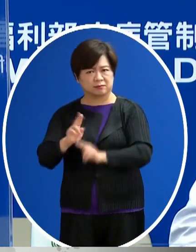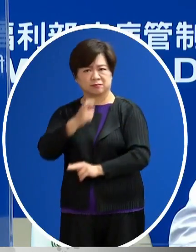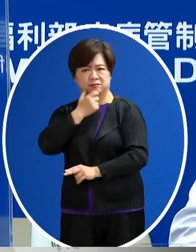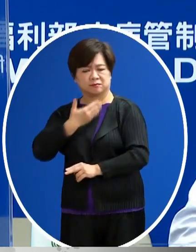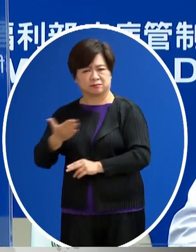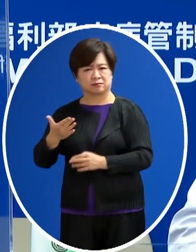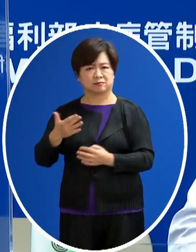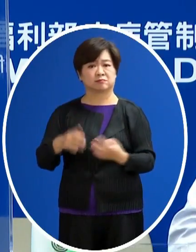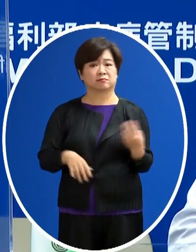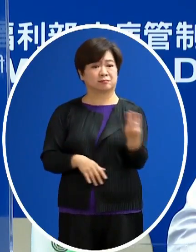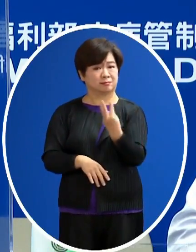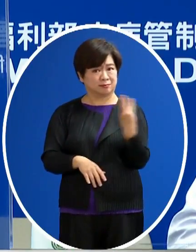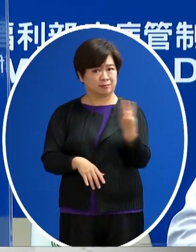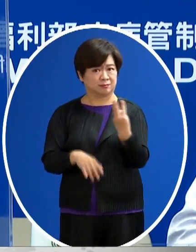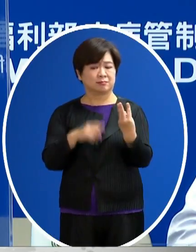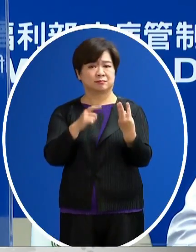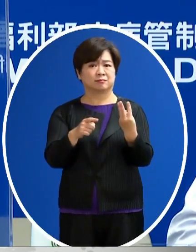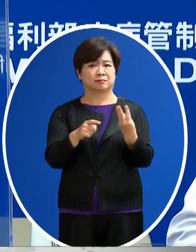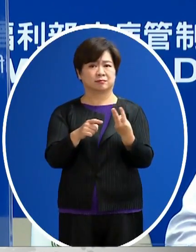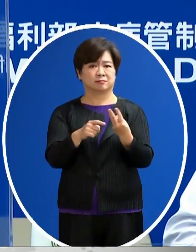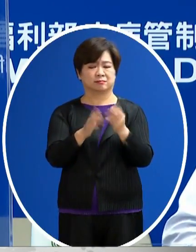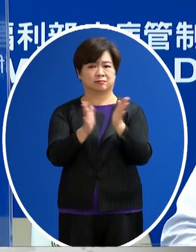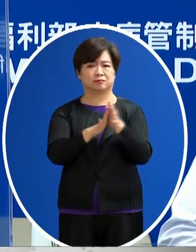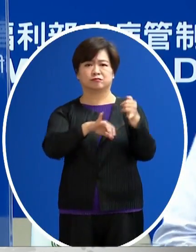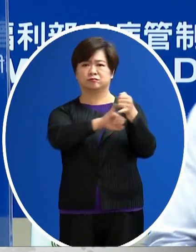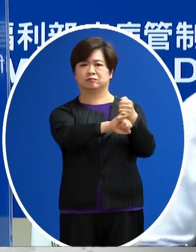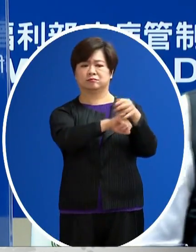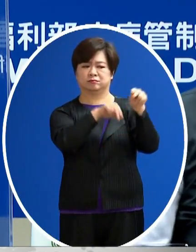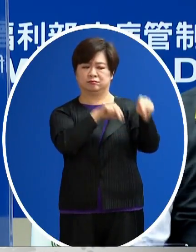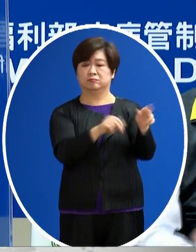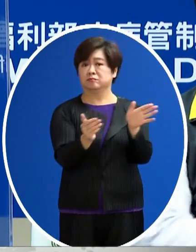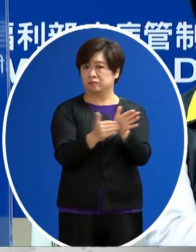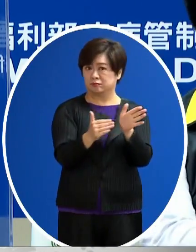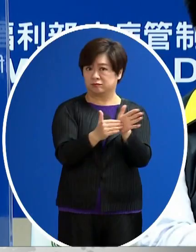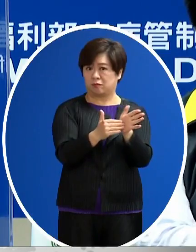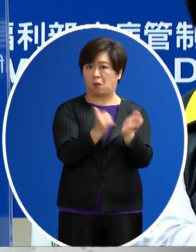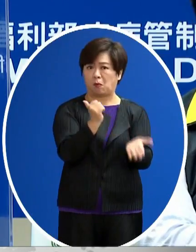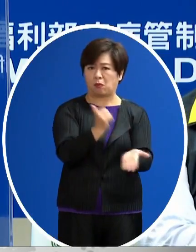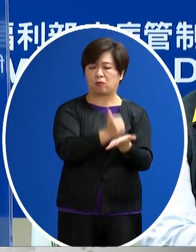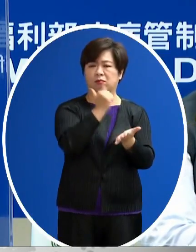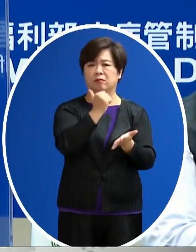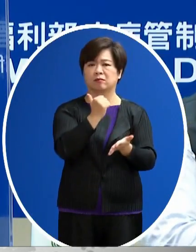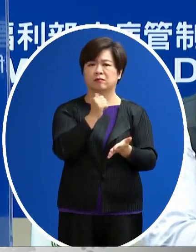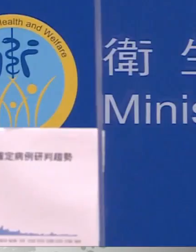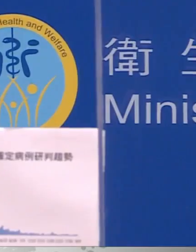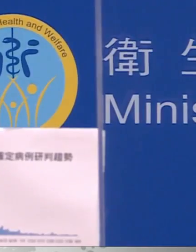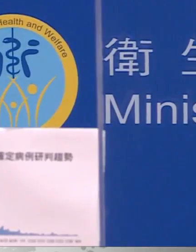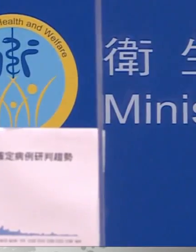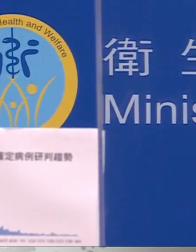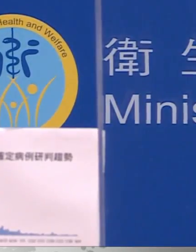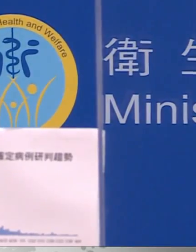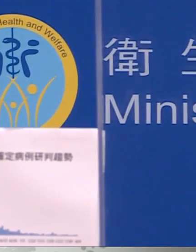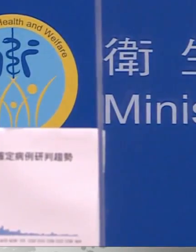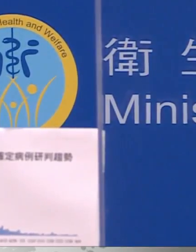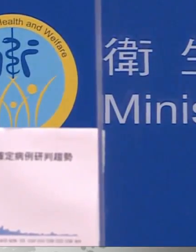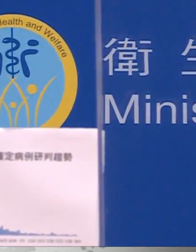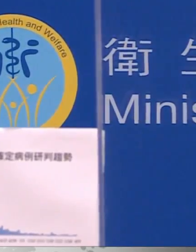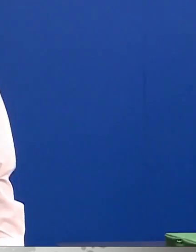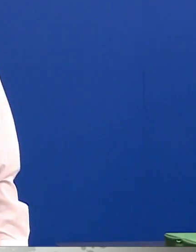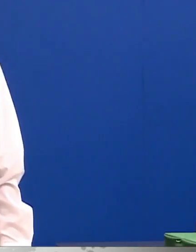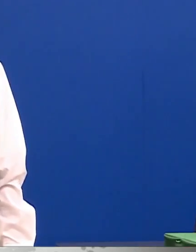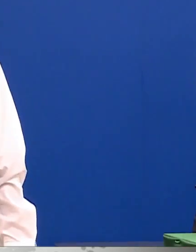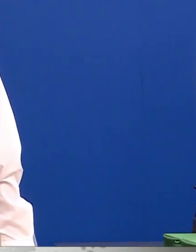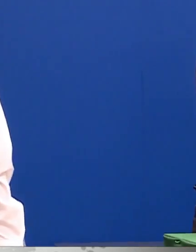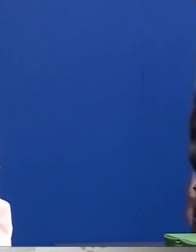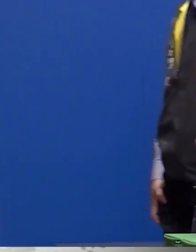go smoothly. So we issued the EUA in hopes of helping the process unfold smoothly. Chen said the vaccine's